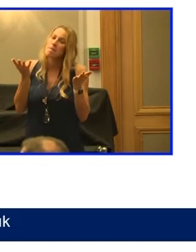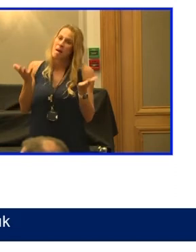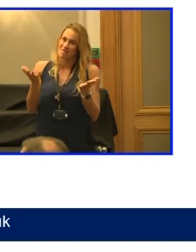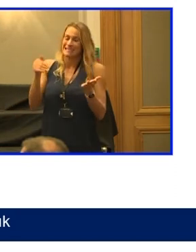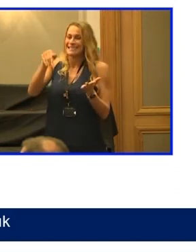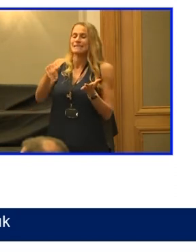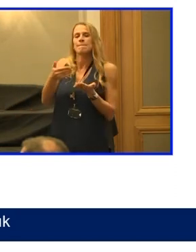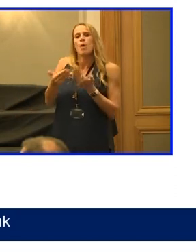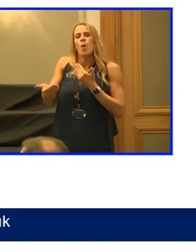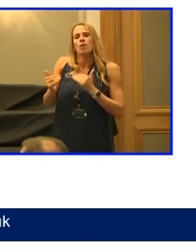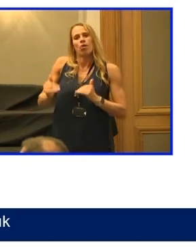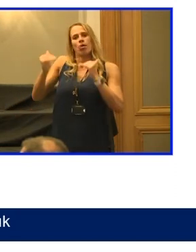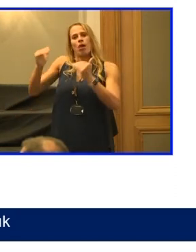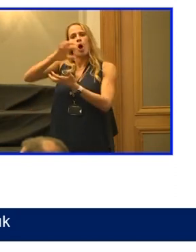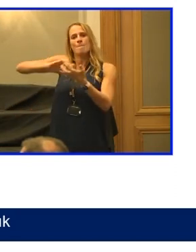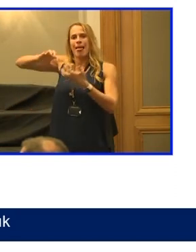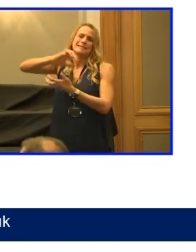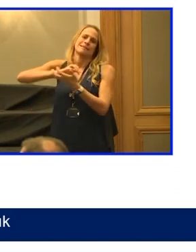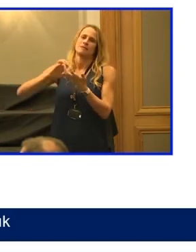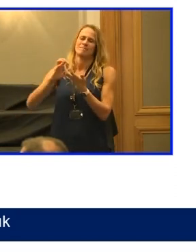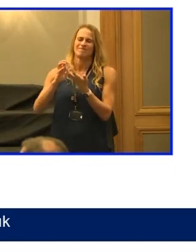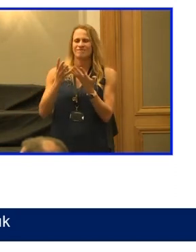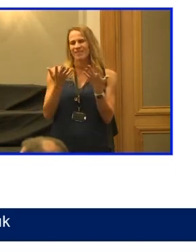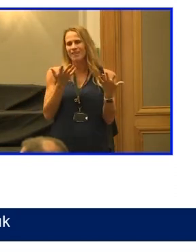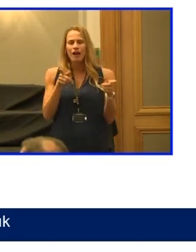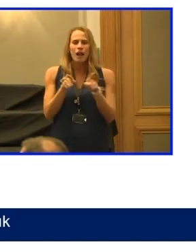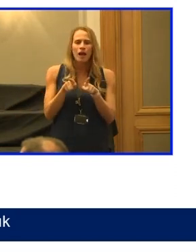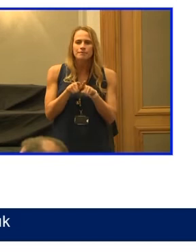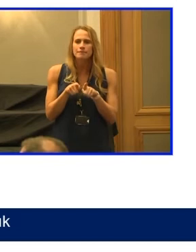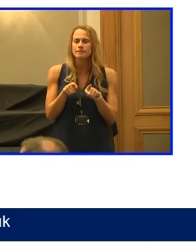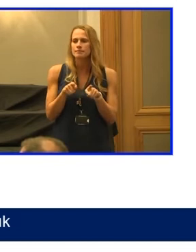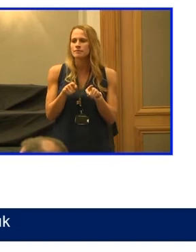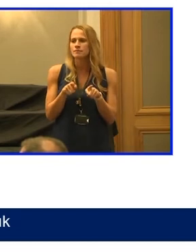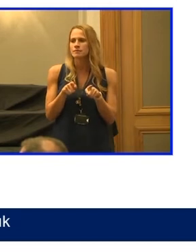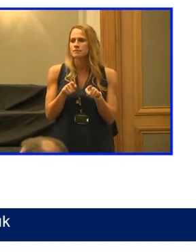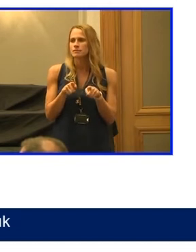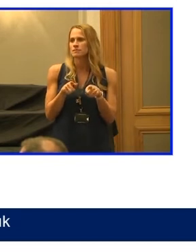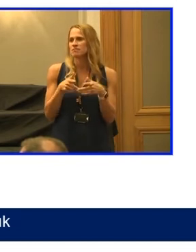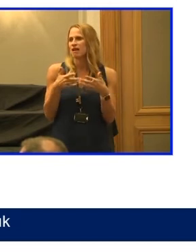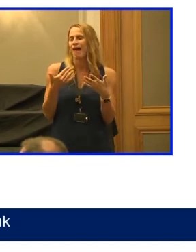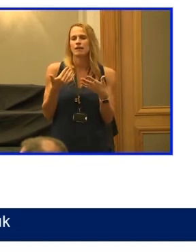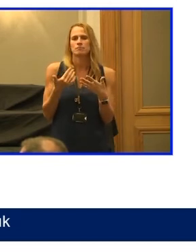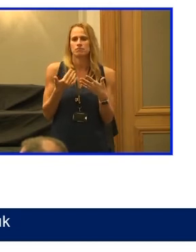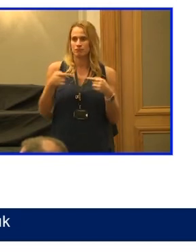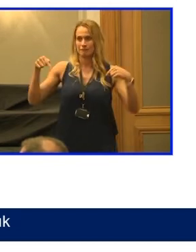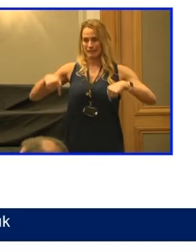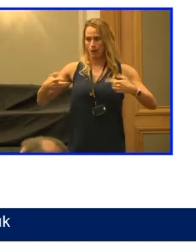complex, especially compared to it. Think of it like, let's think of it like this ground floor,